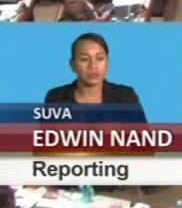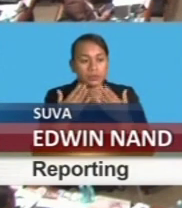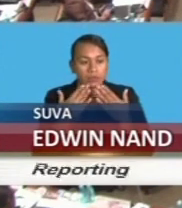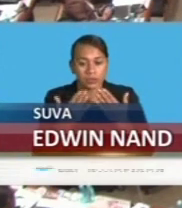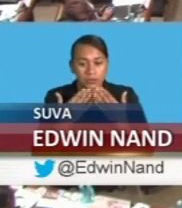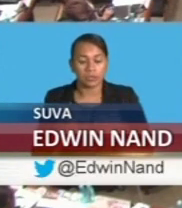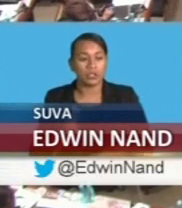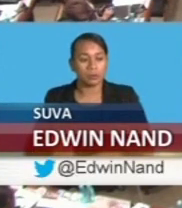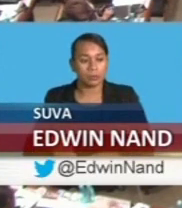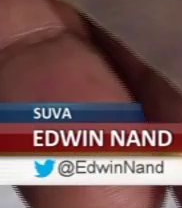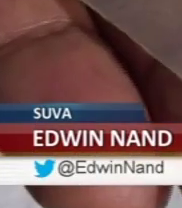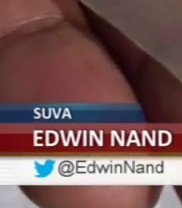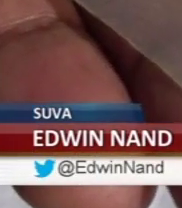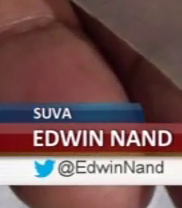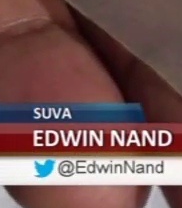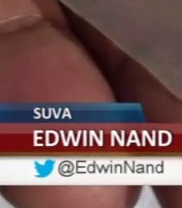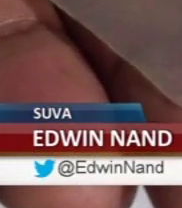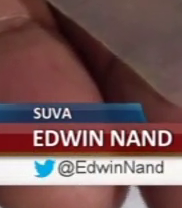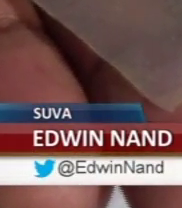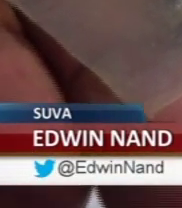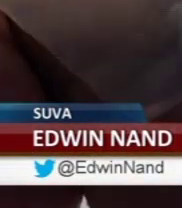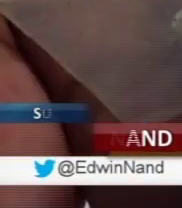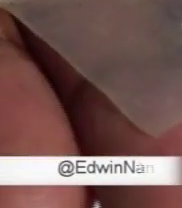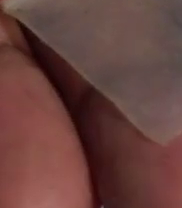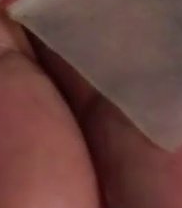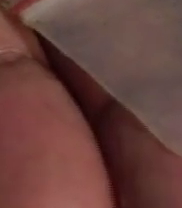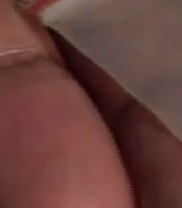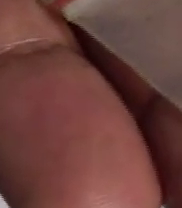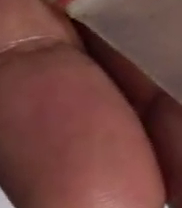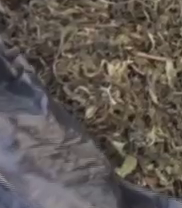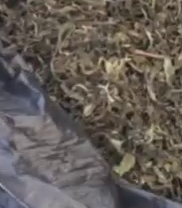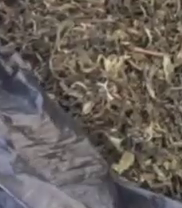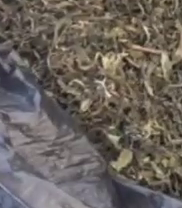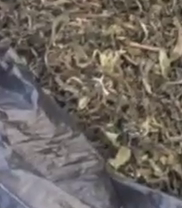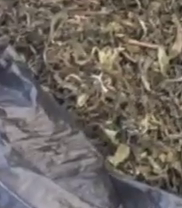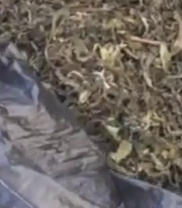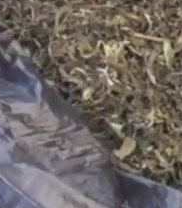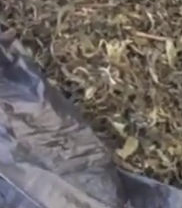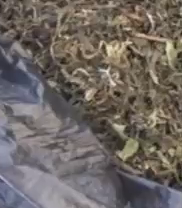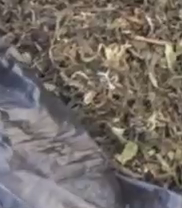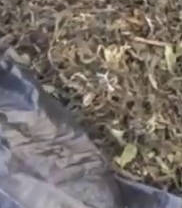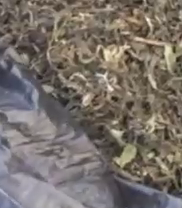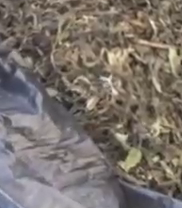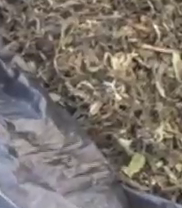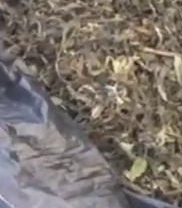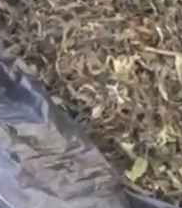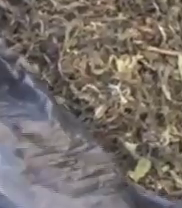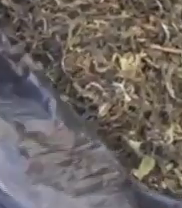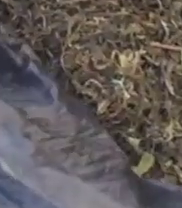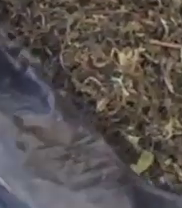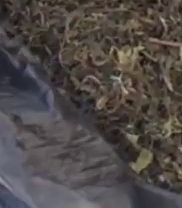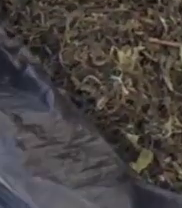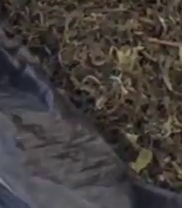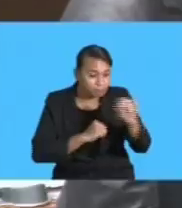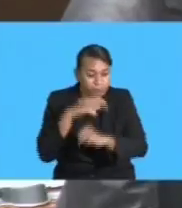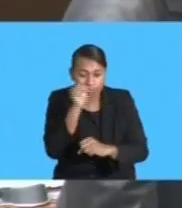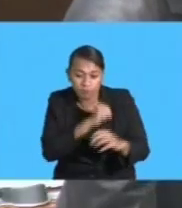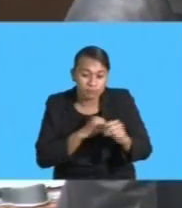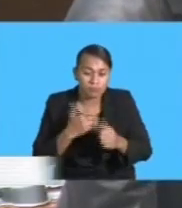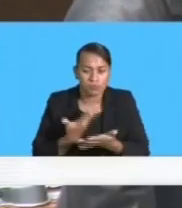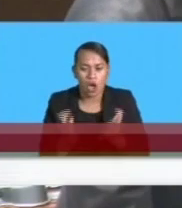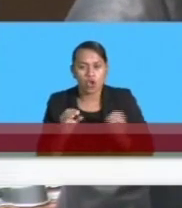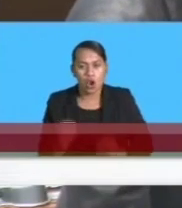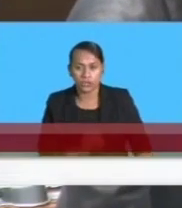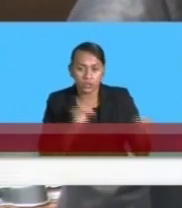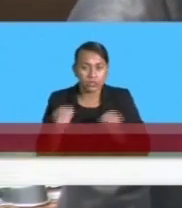government says it already has plans to tackle the drug problem through the National Narcotics Strategy and new laws coming up. The